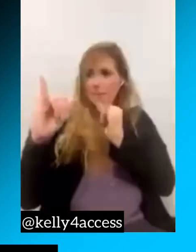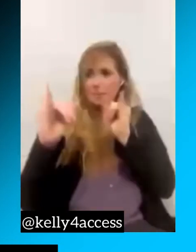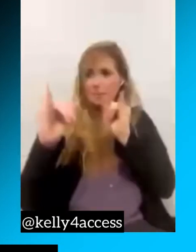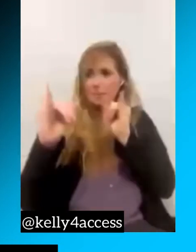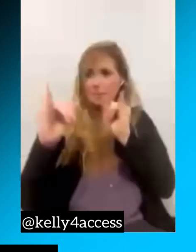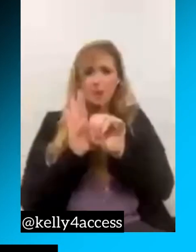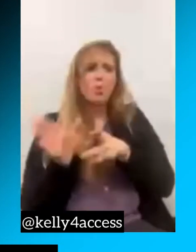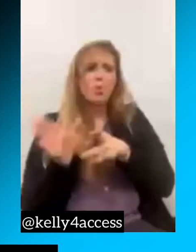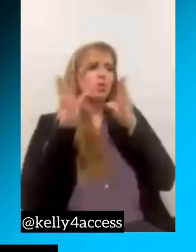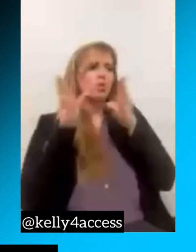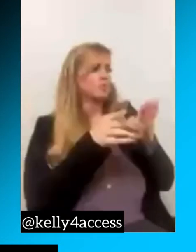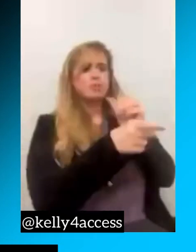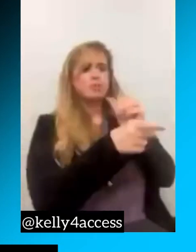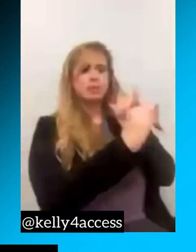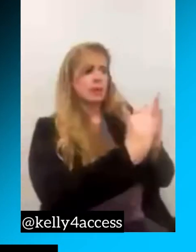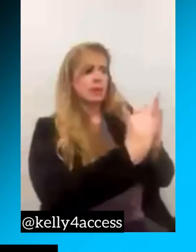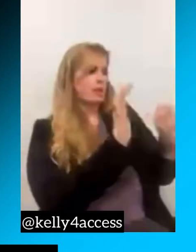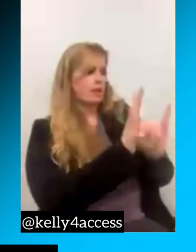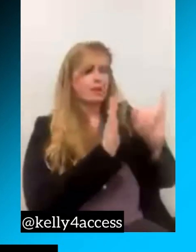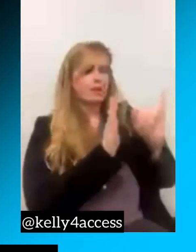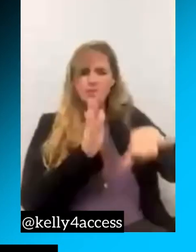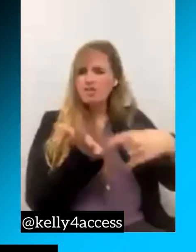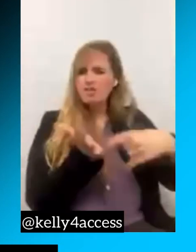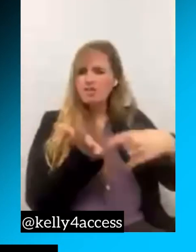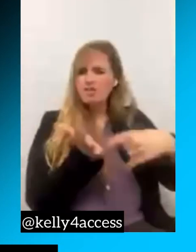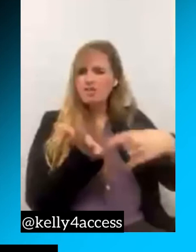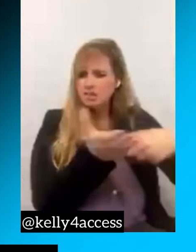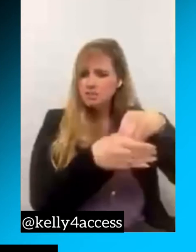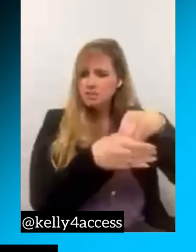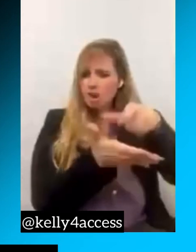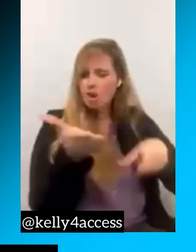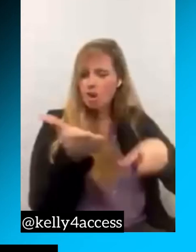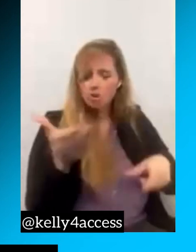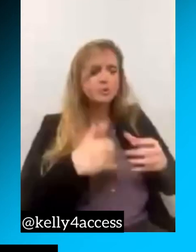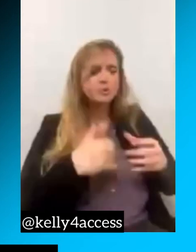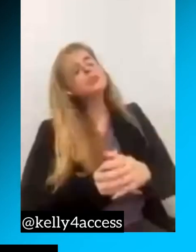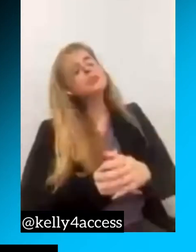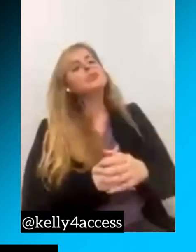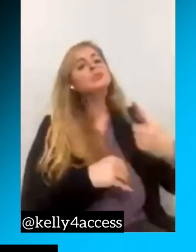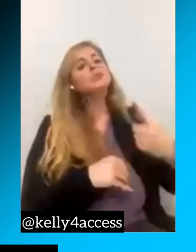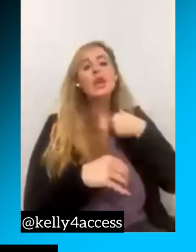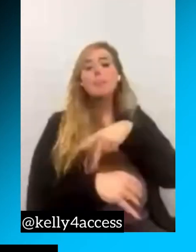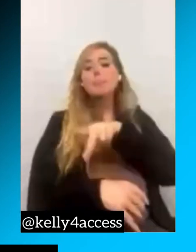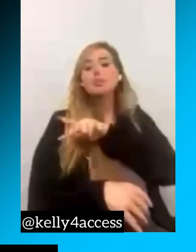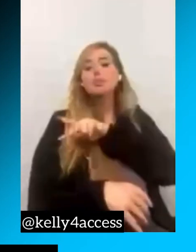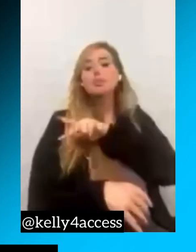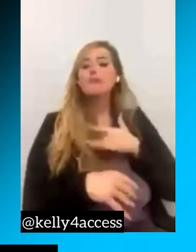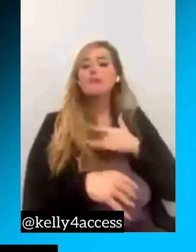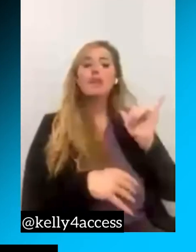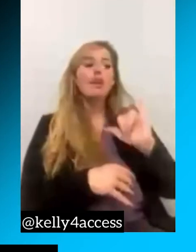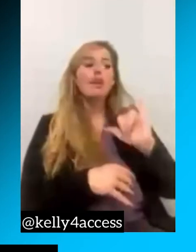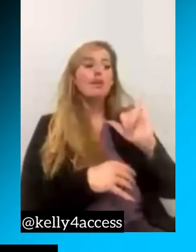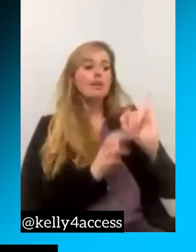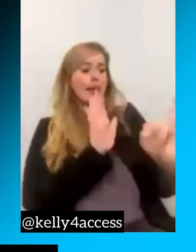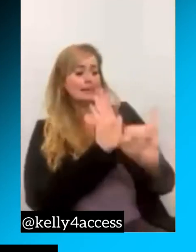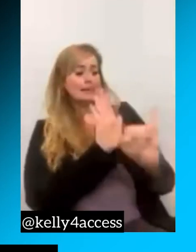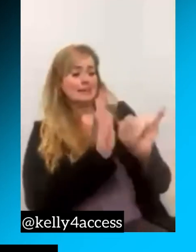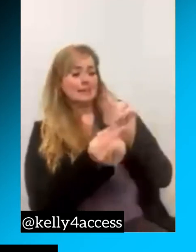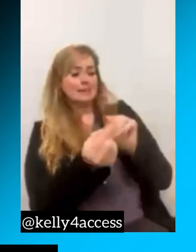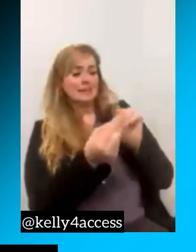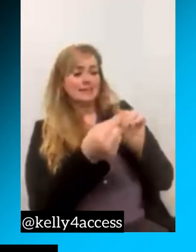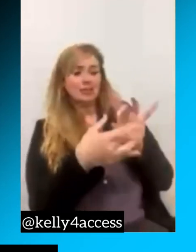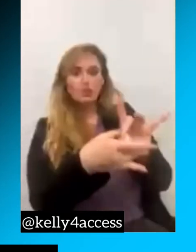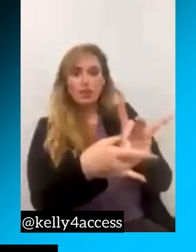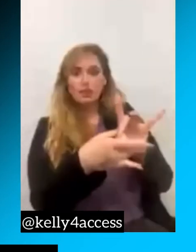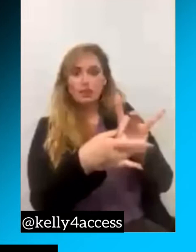non specific relationships. Um, I personally think that with identity specific relationships